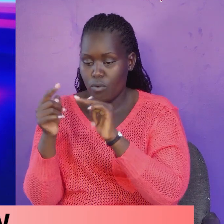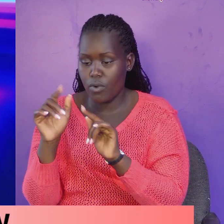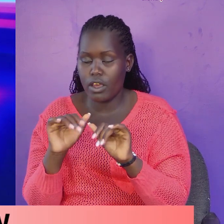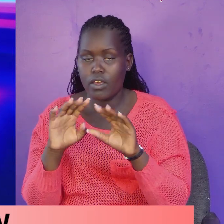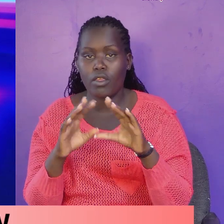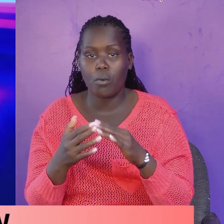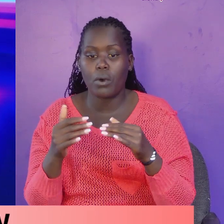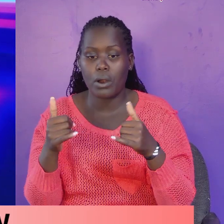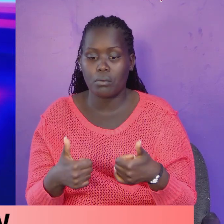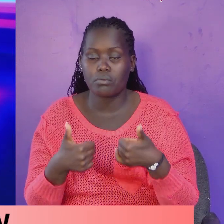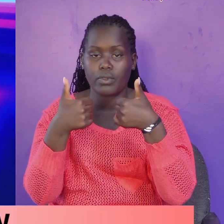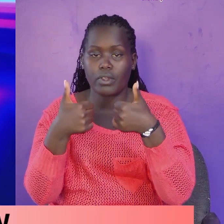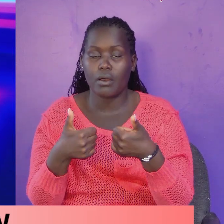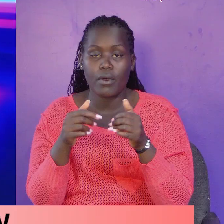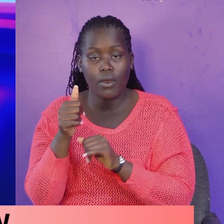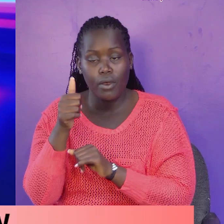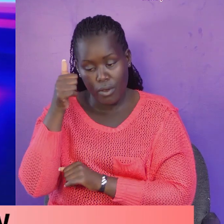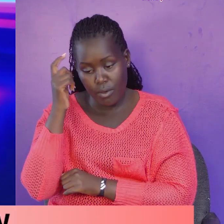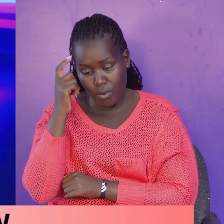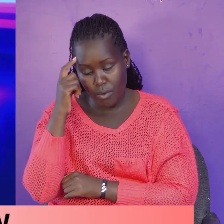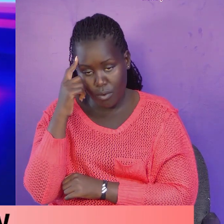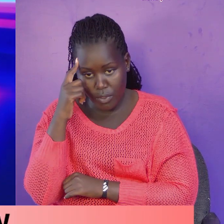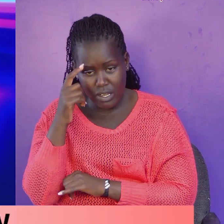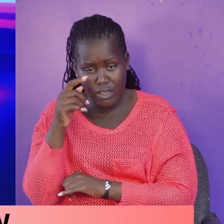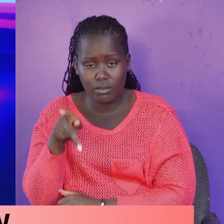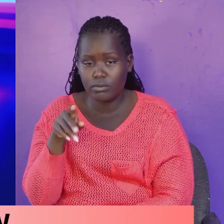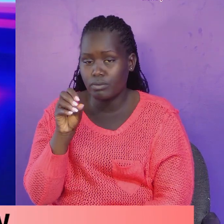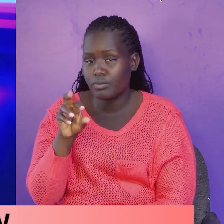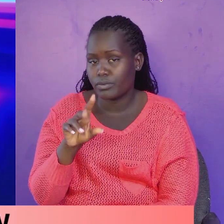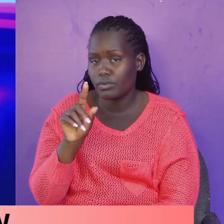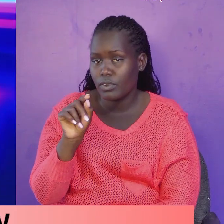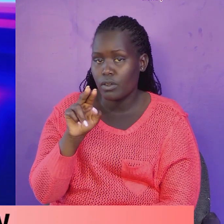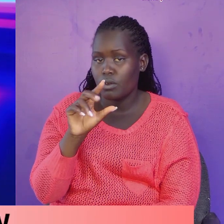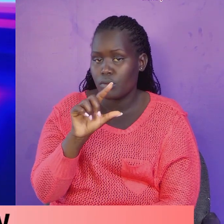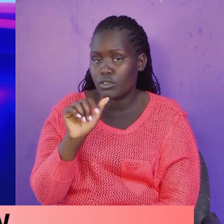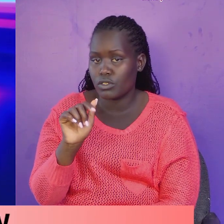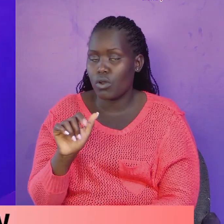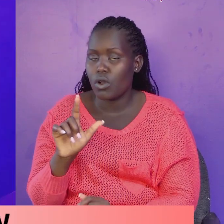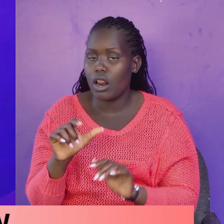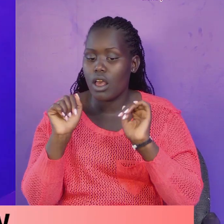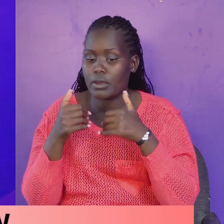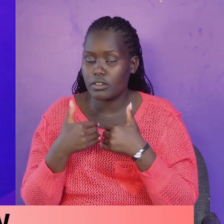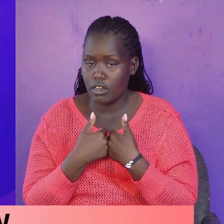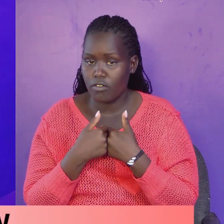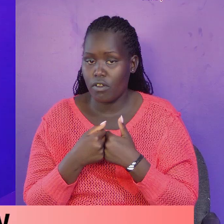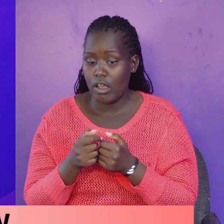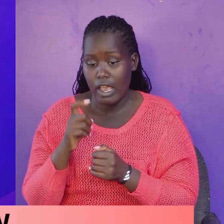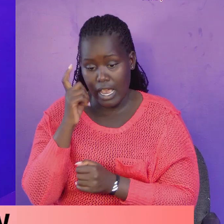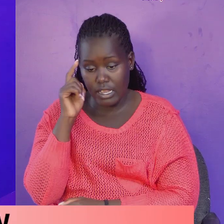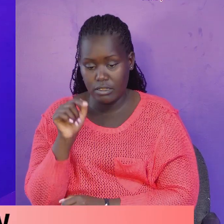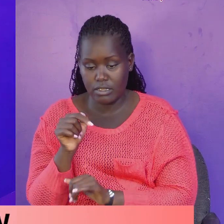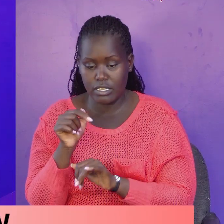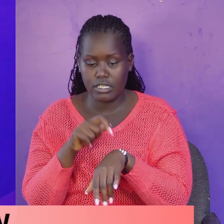think Portugal are able to do that? I think Portugal this season will make sure that they do